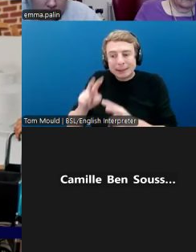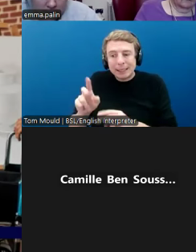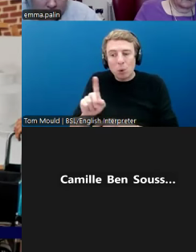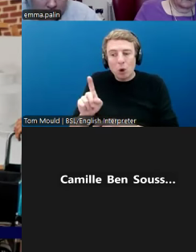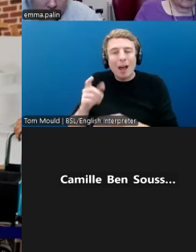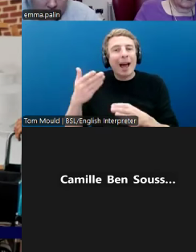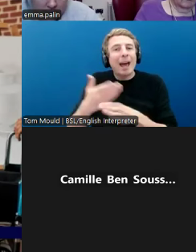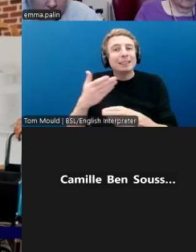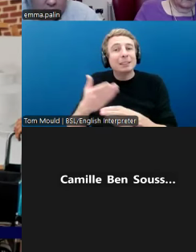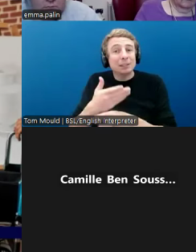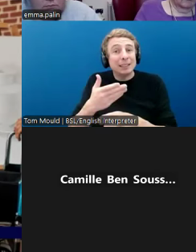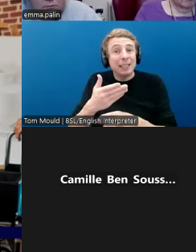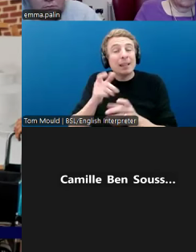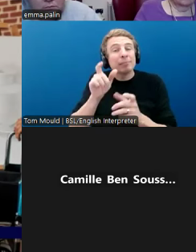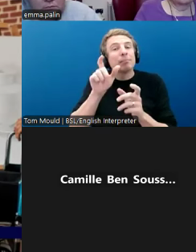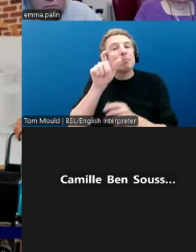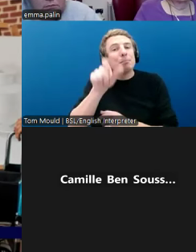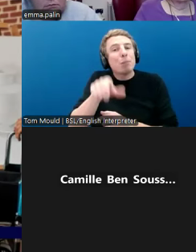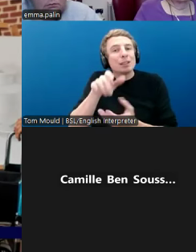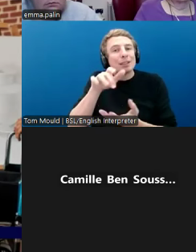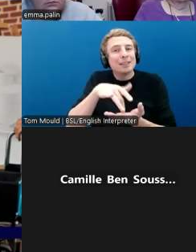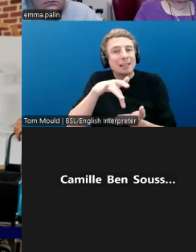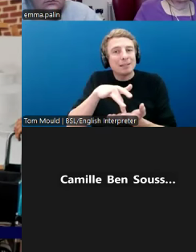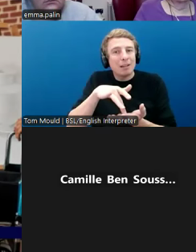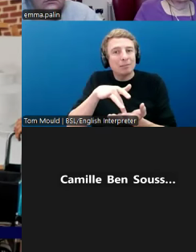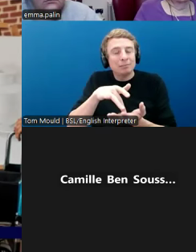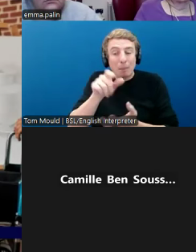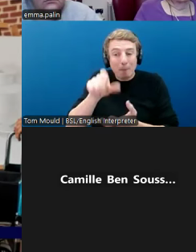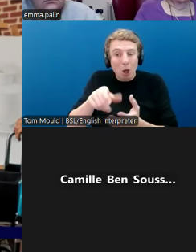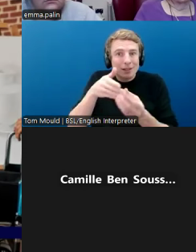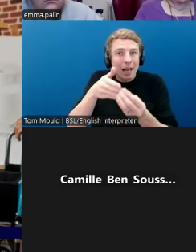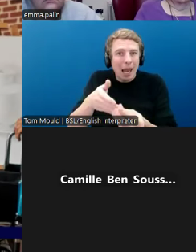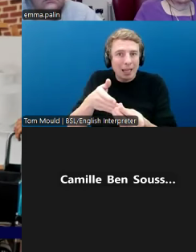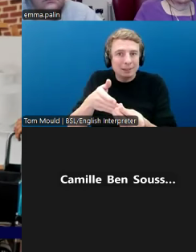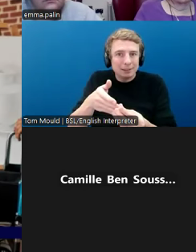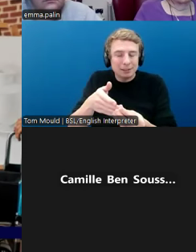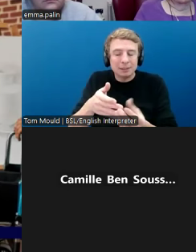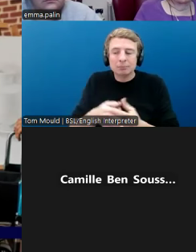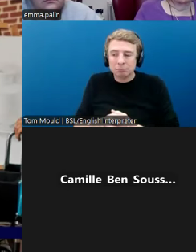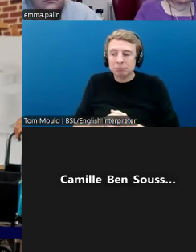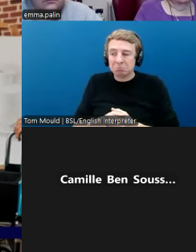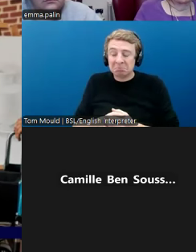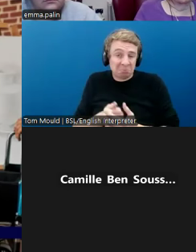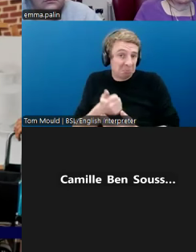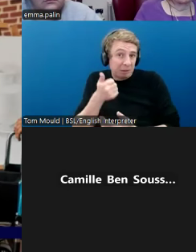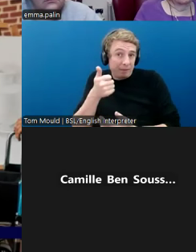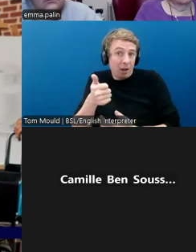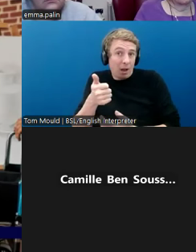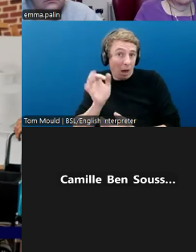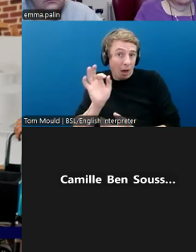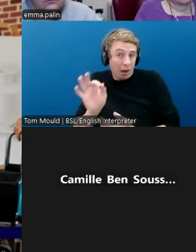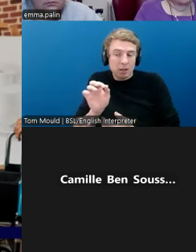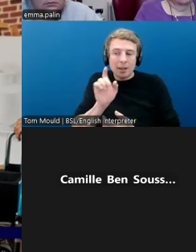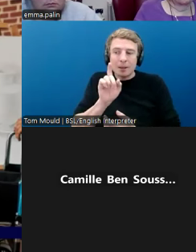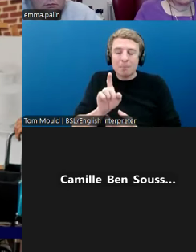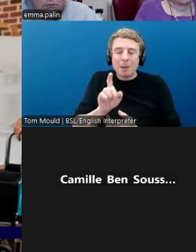led, and that's a positive. But if teams don't know how to evidence impact, then we're not capturing them